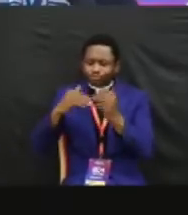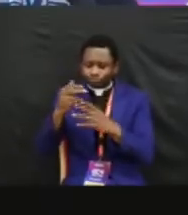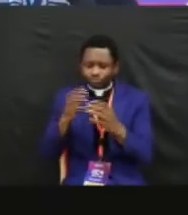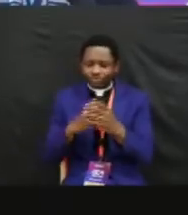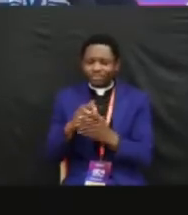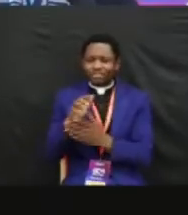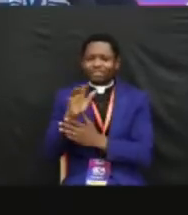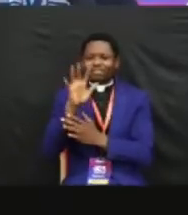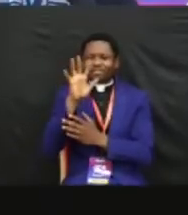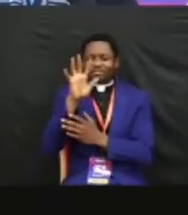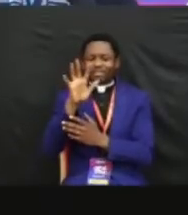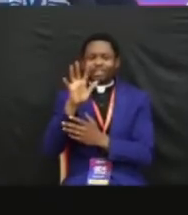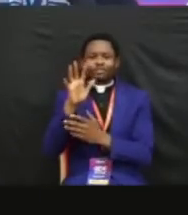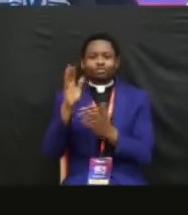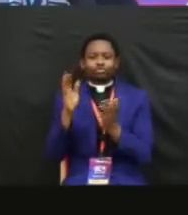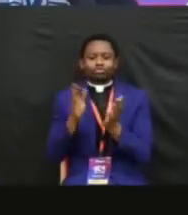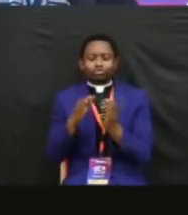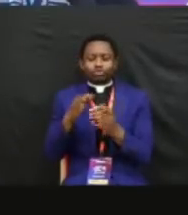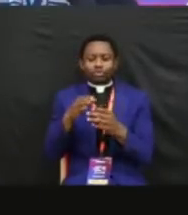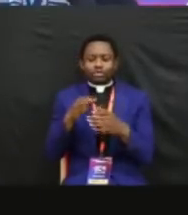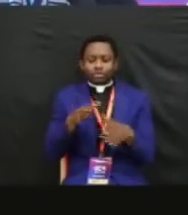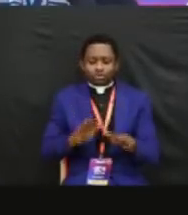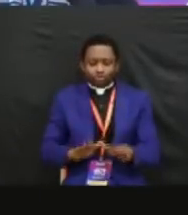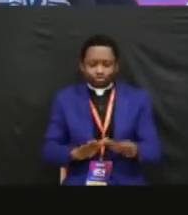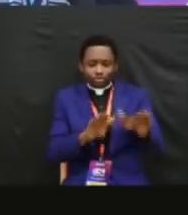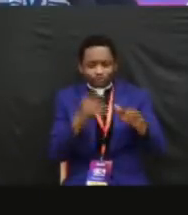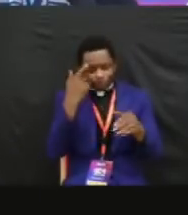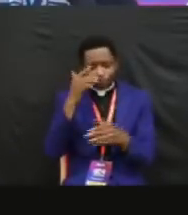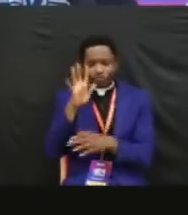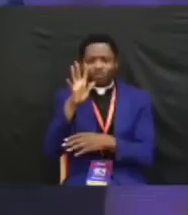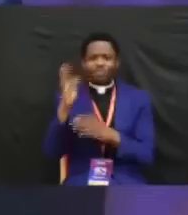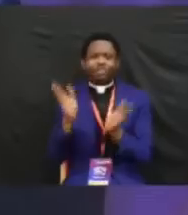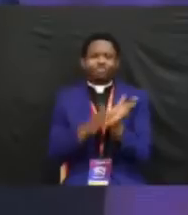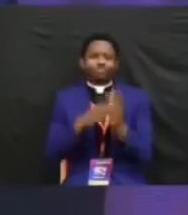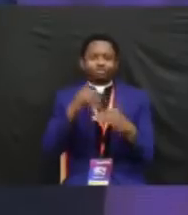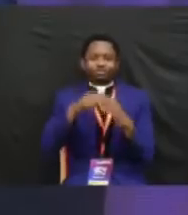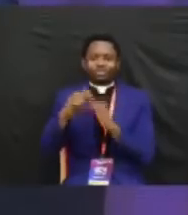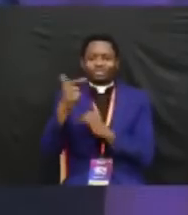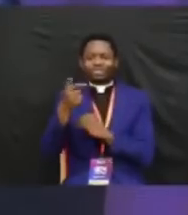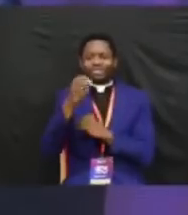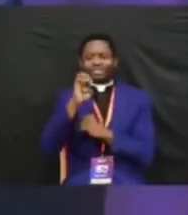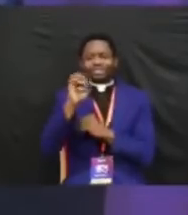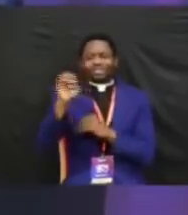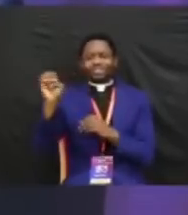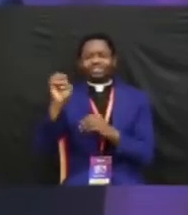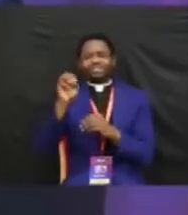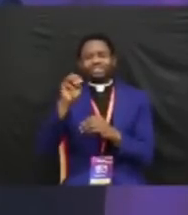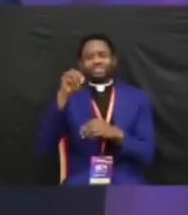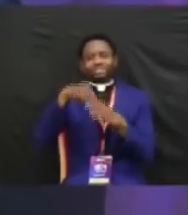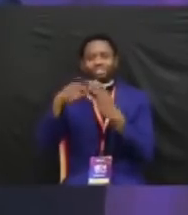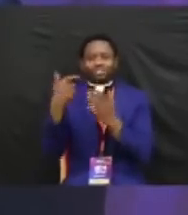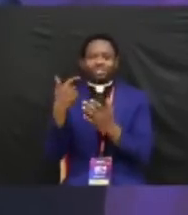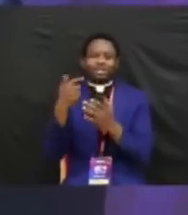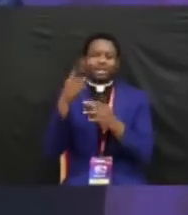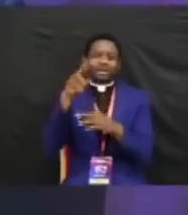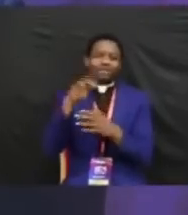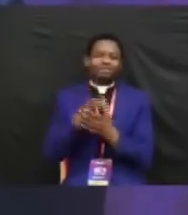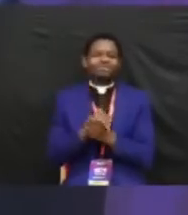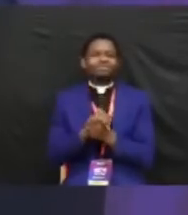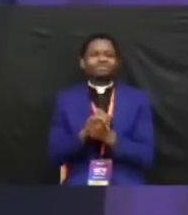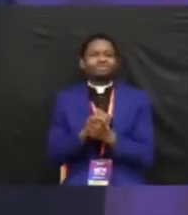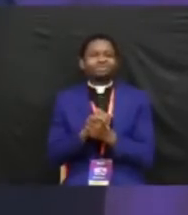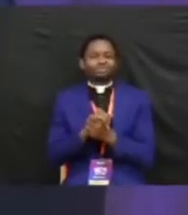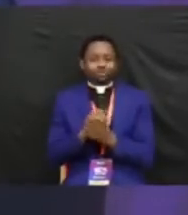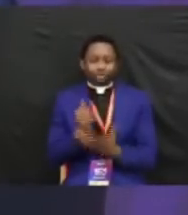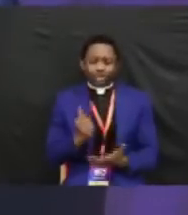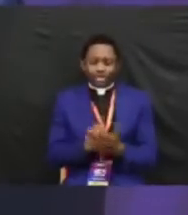rams for five schools in the Ga East municipality in the greater Ara region to I to aid